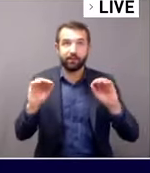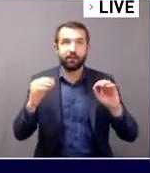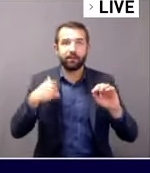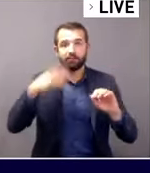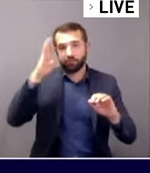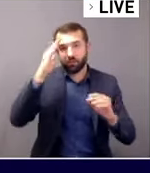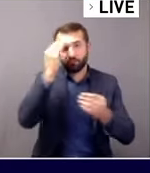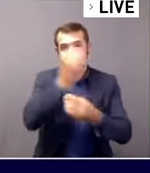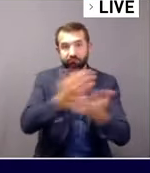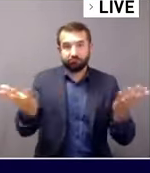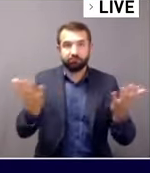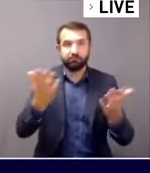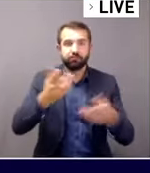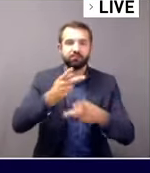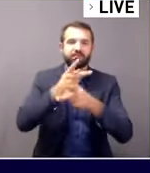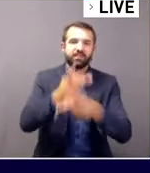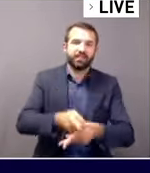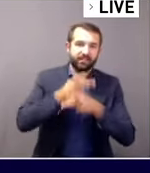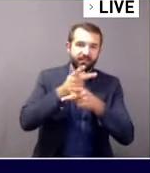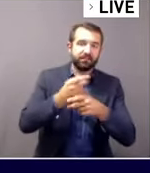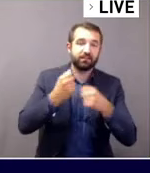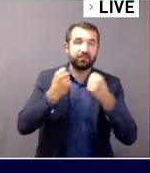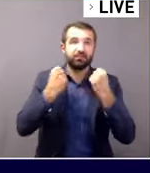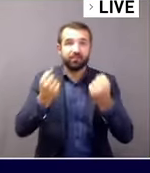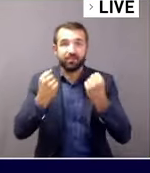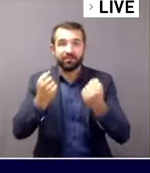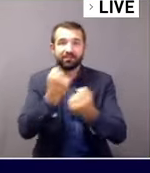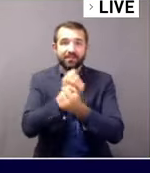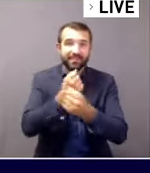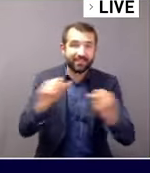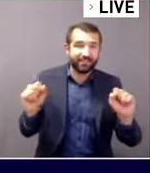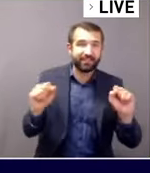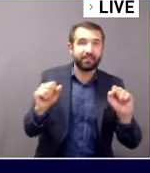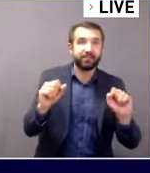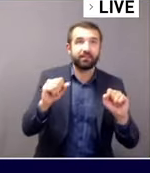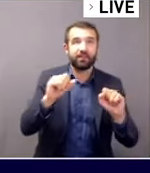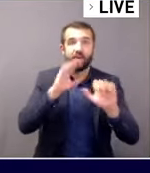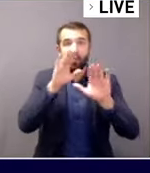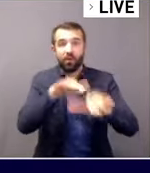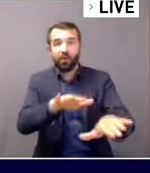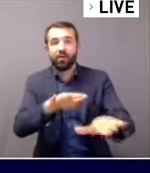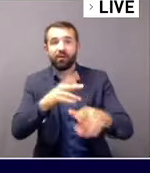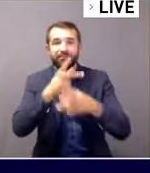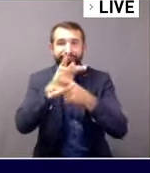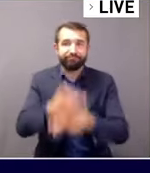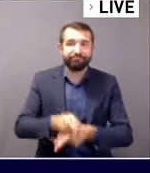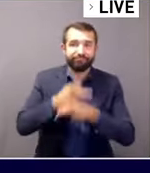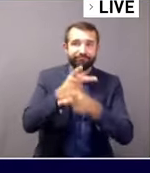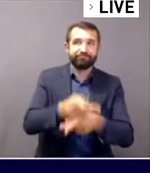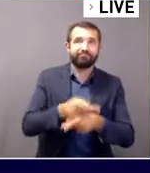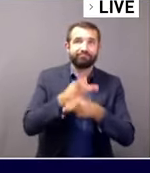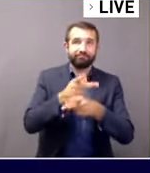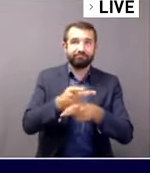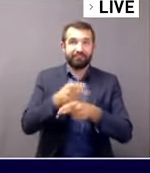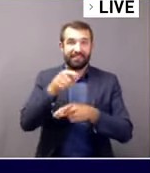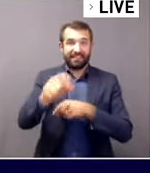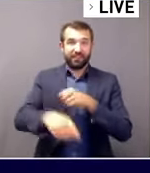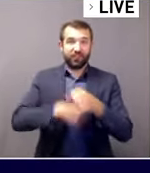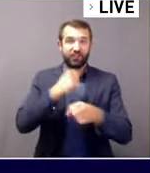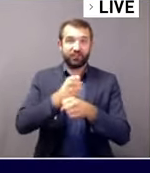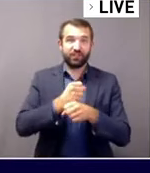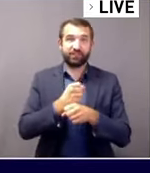be careful on the road this weekend, be careful in the water this weekend. But this year, my message, my